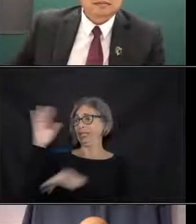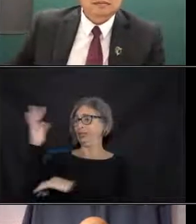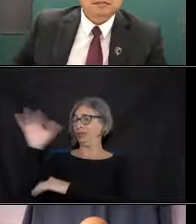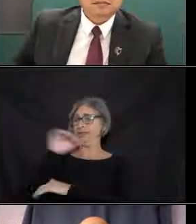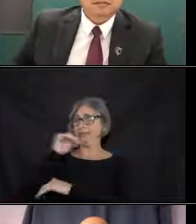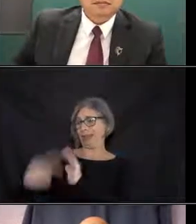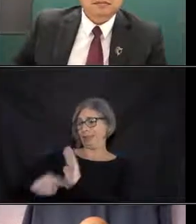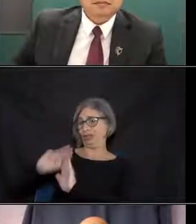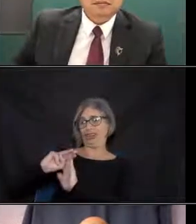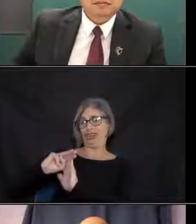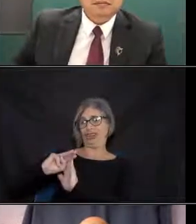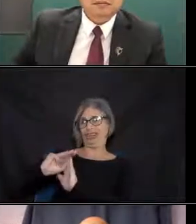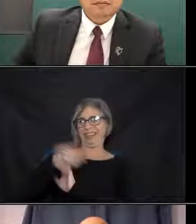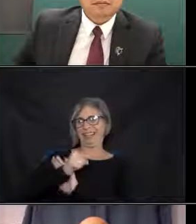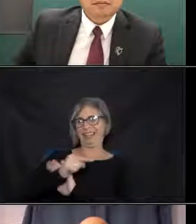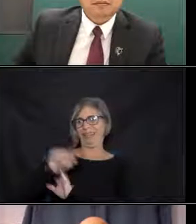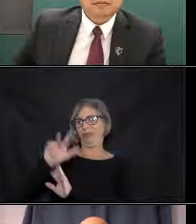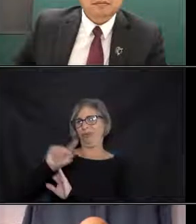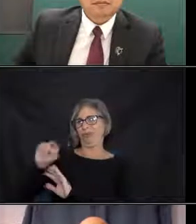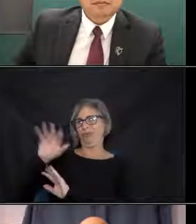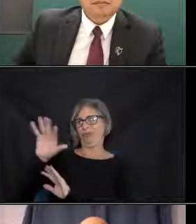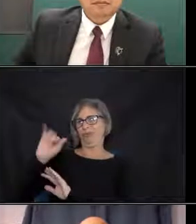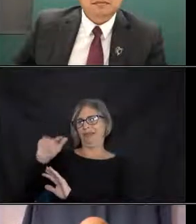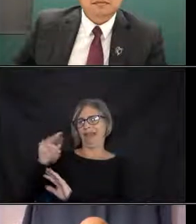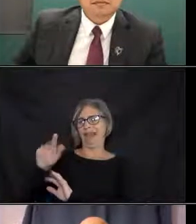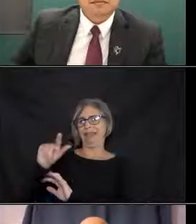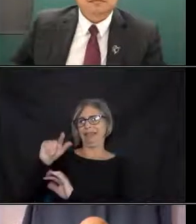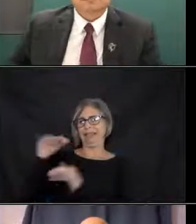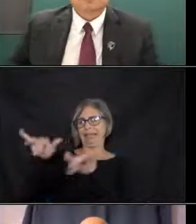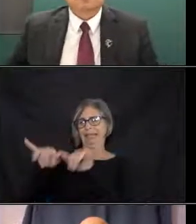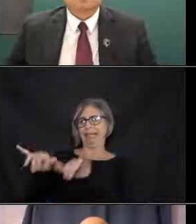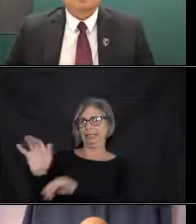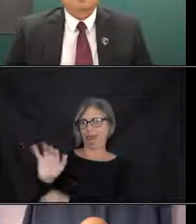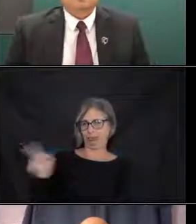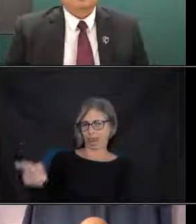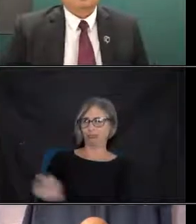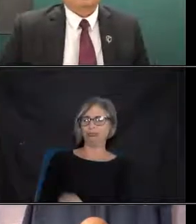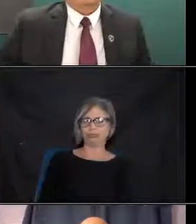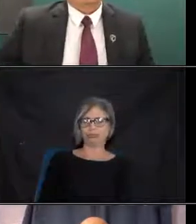as mature, maybe the 3 to 5 gallon size.